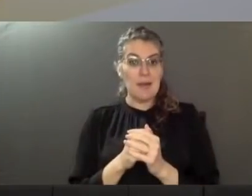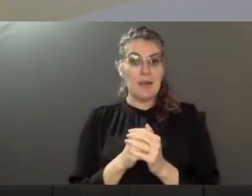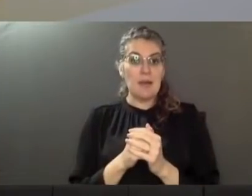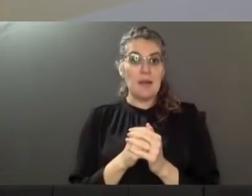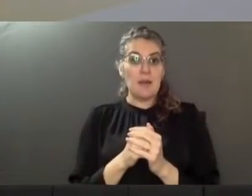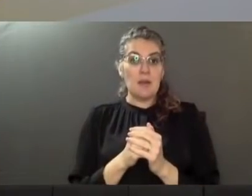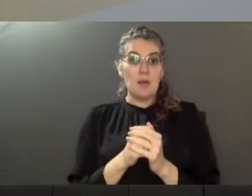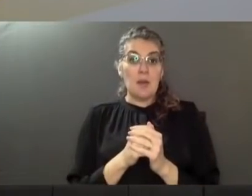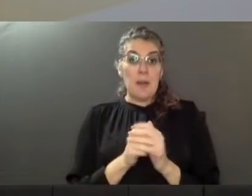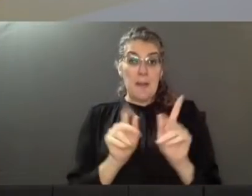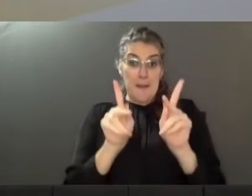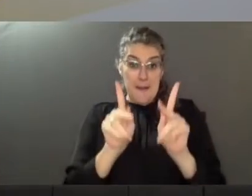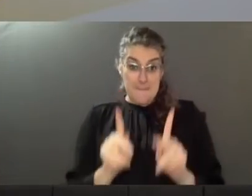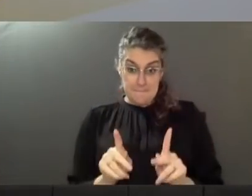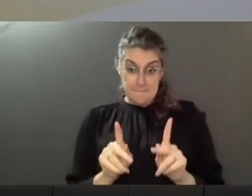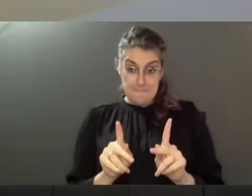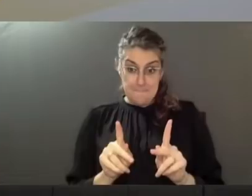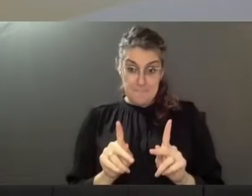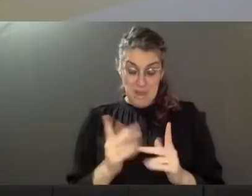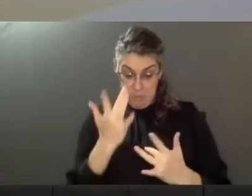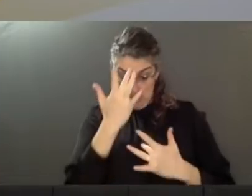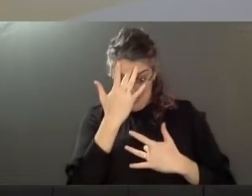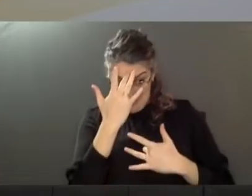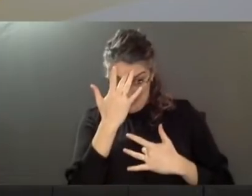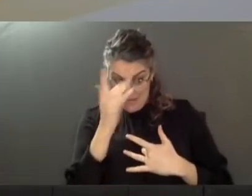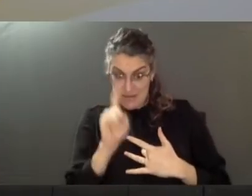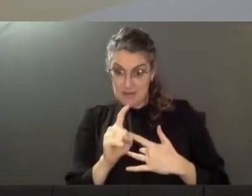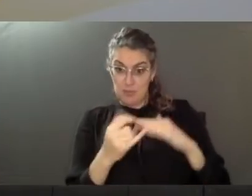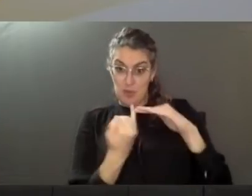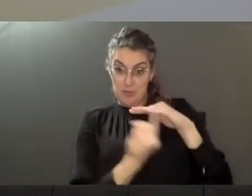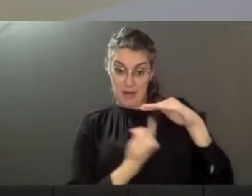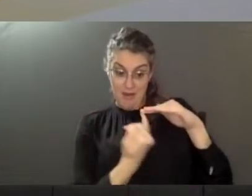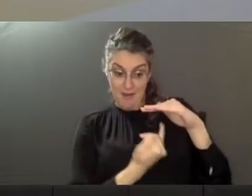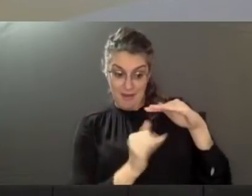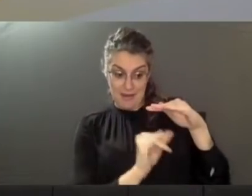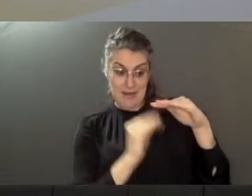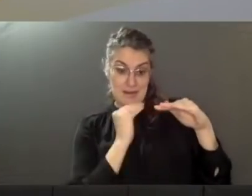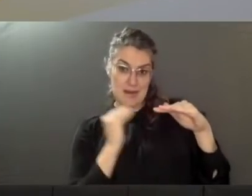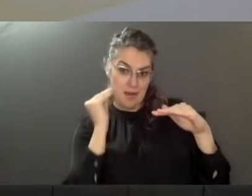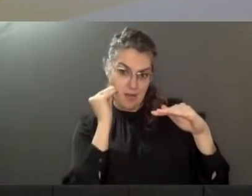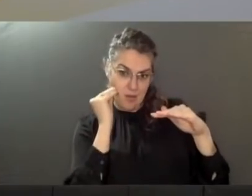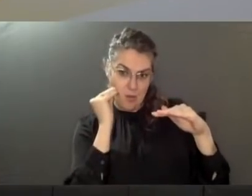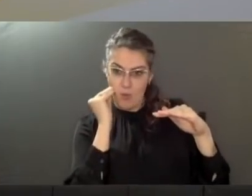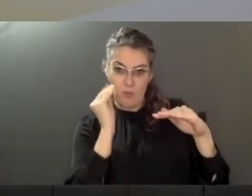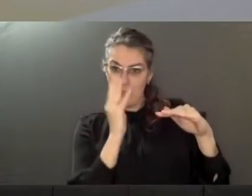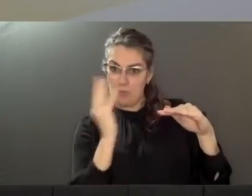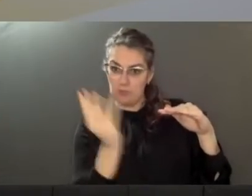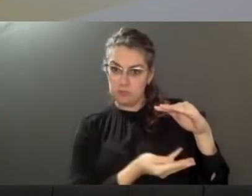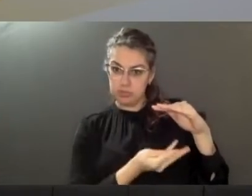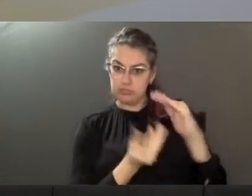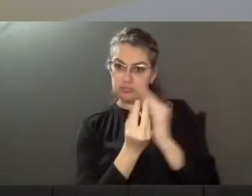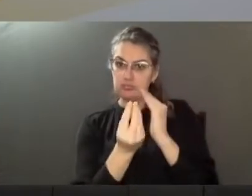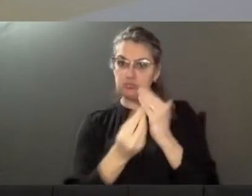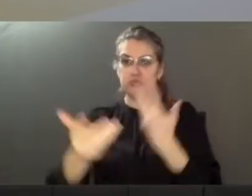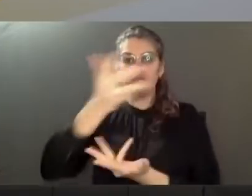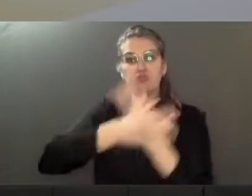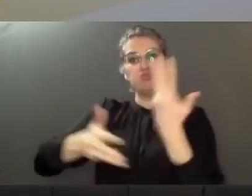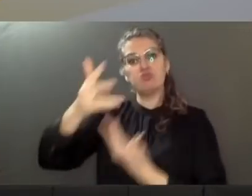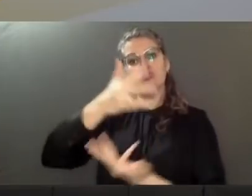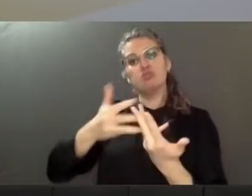supposed to be self-isolating. I just wonder if you can provide any more details on that, how many